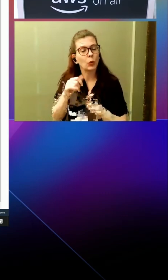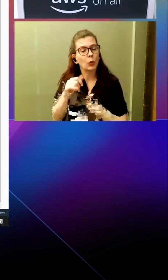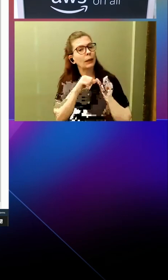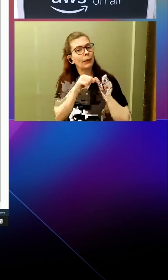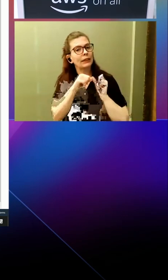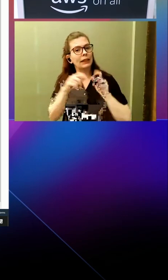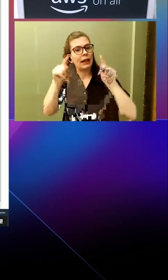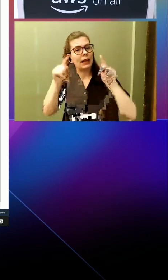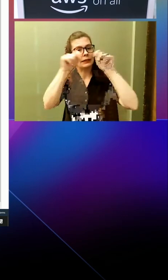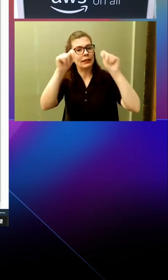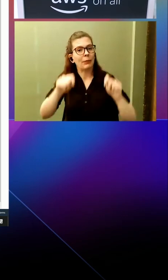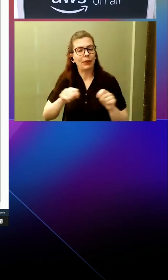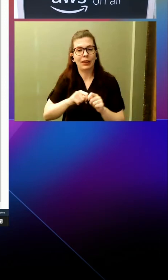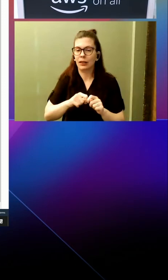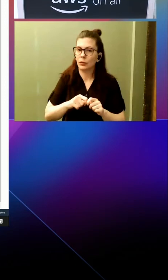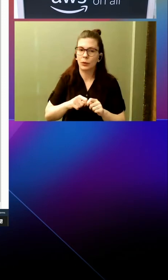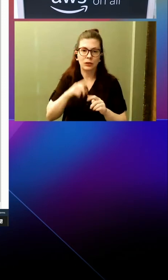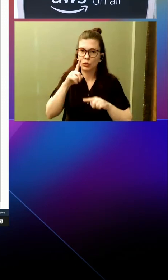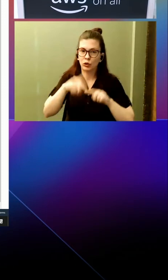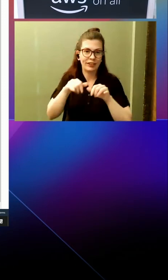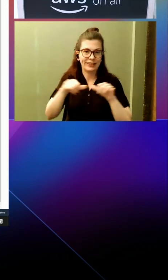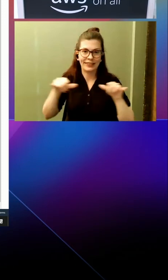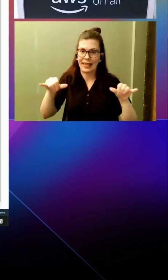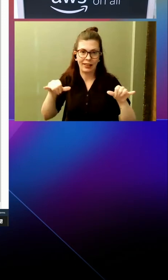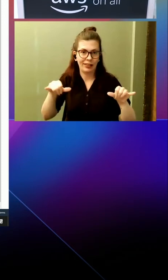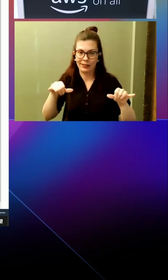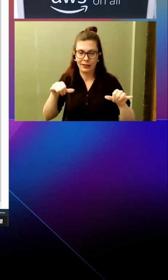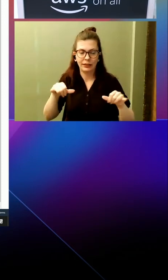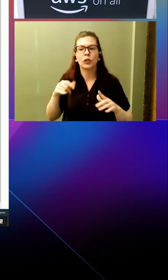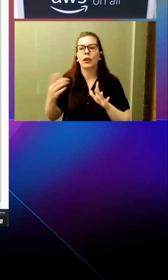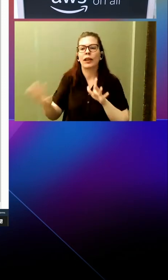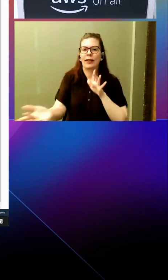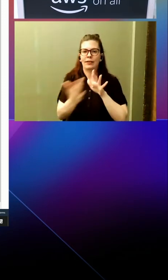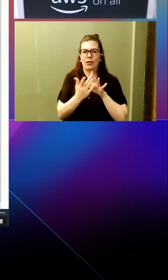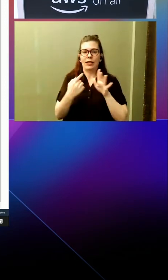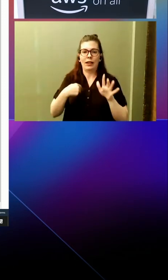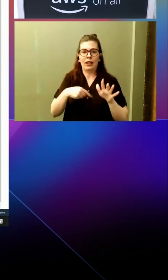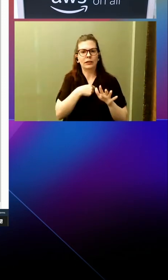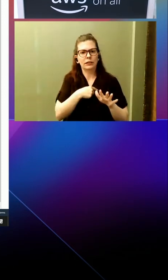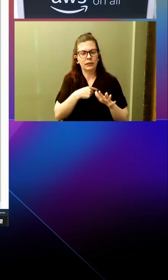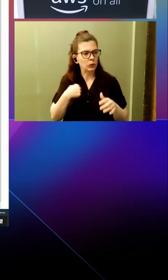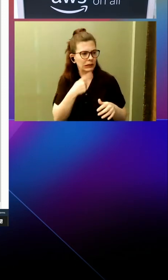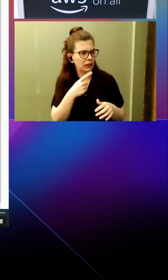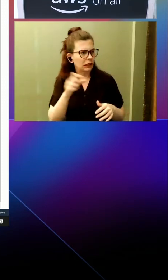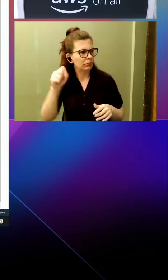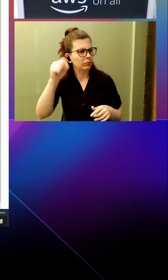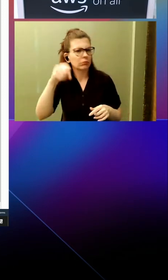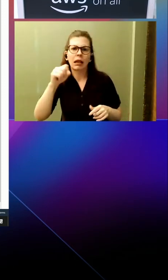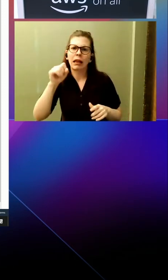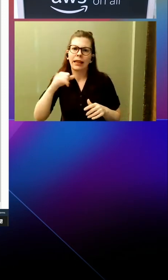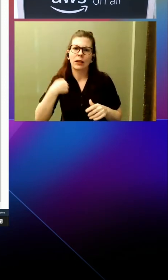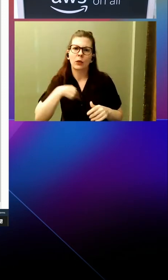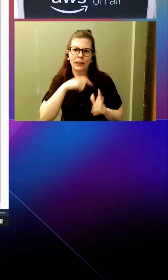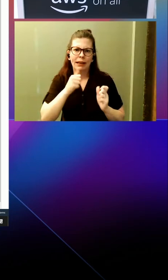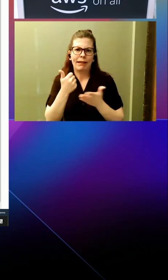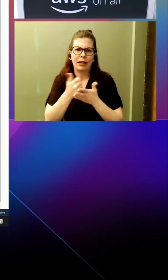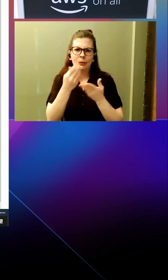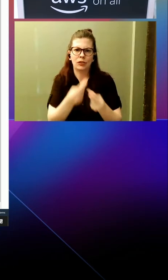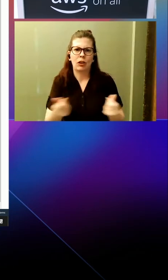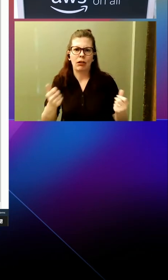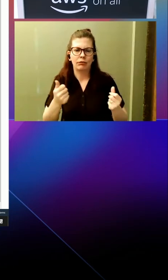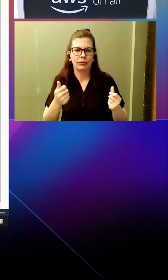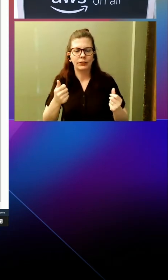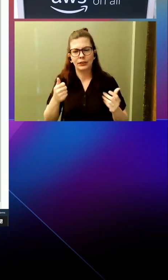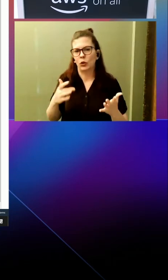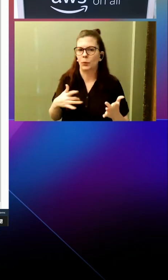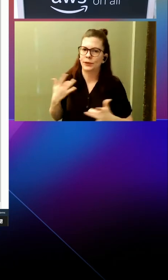not becoming scalable solution for them. And they reached out to us and we said, yeah, this is something that will solve the problem. And they're super excited about this feature and they're